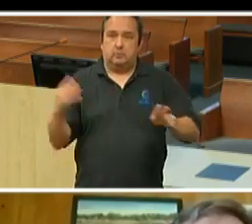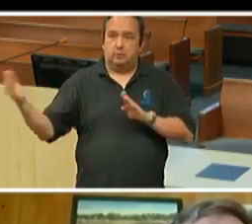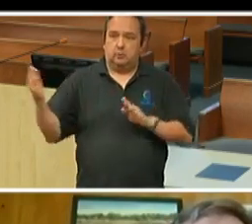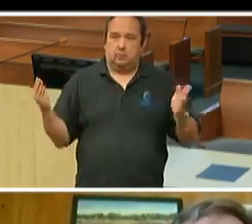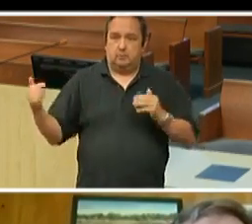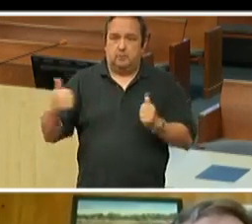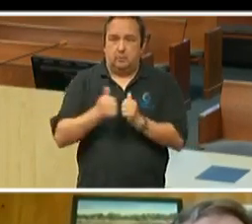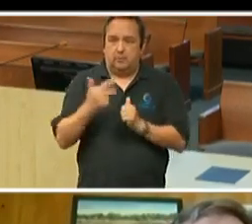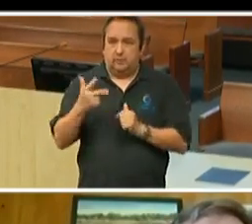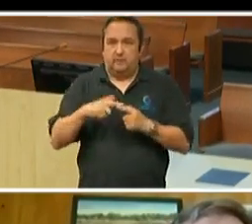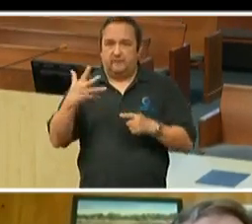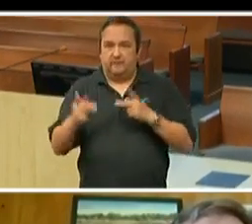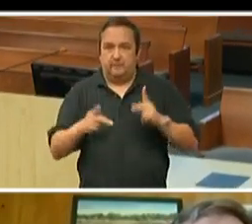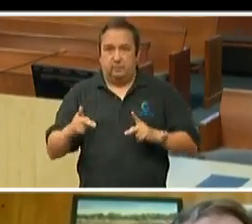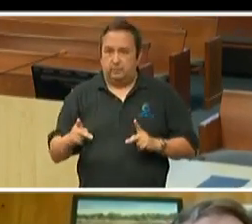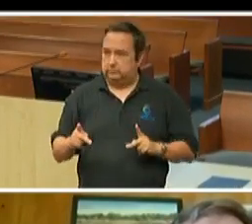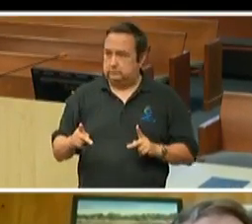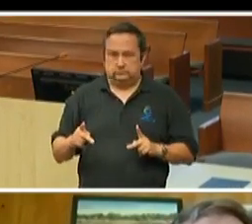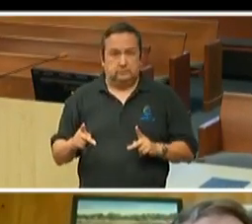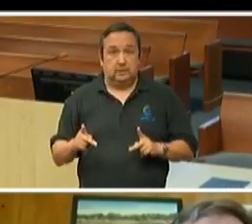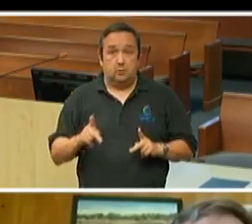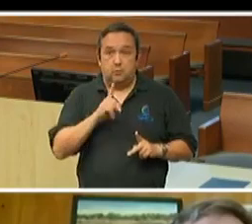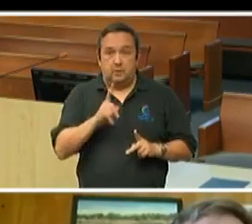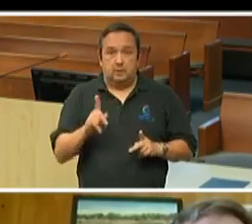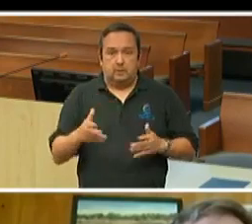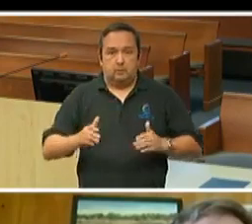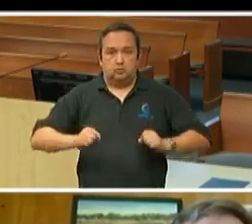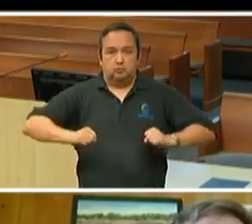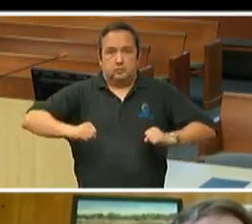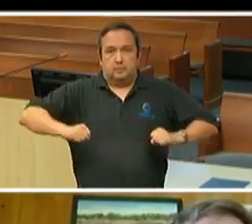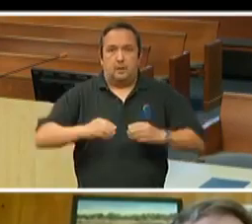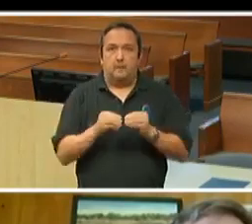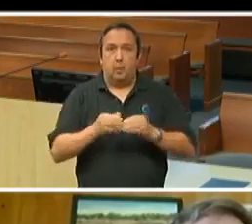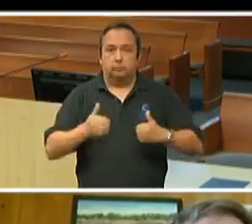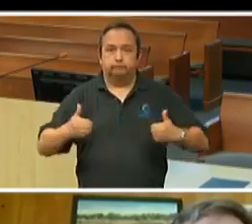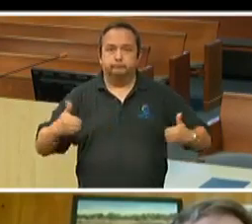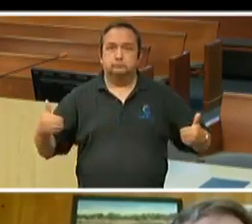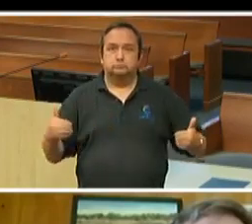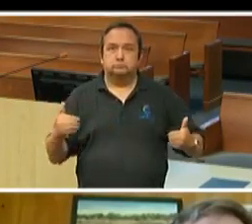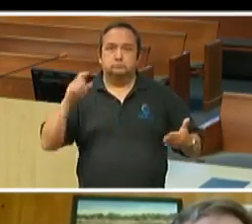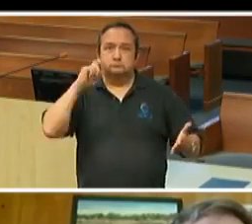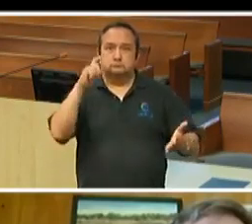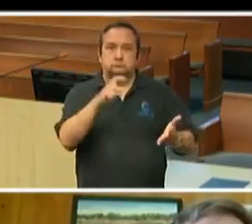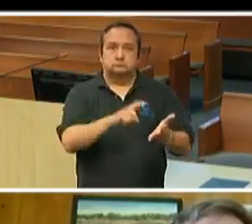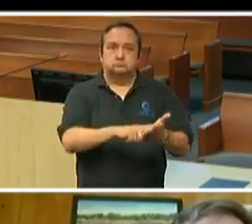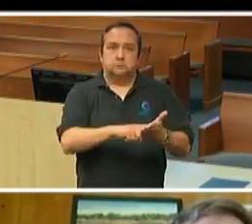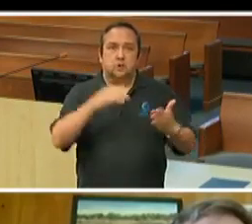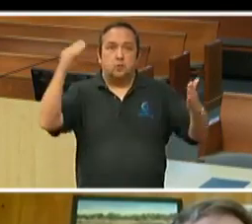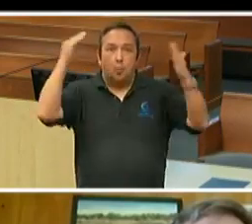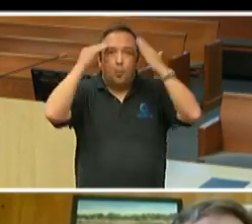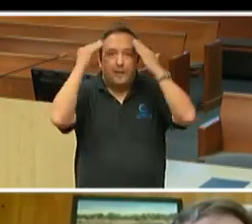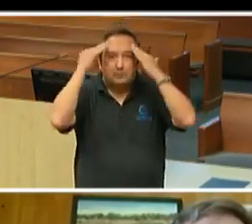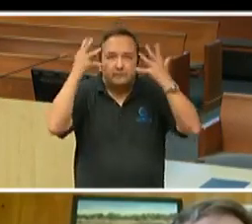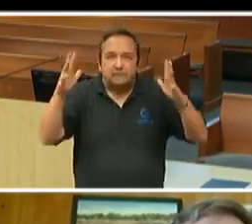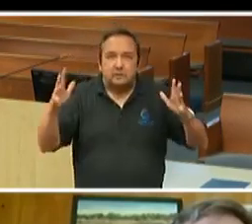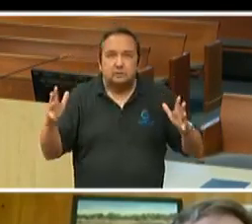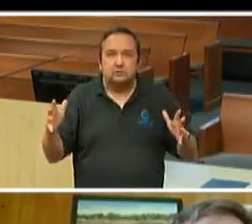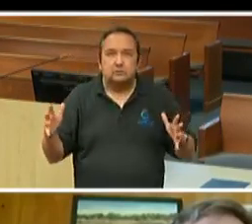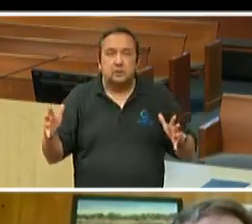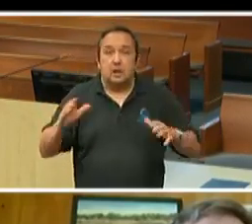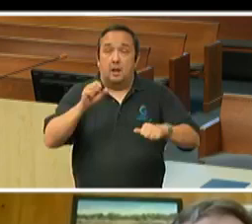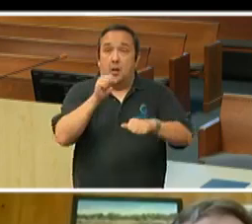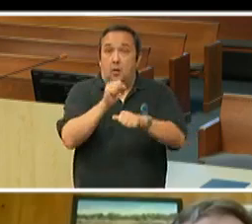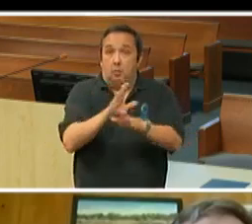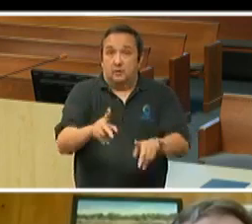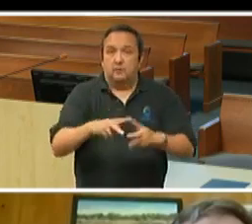with 3 to 5 people. In fact, it was the opposite. People kind of spread out, and the awareness was good, and the employees were actually